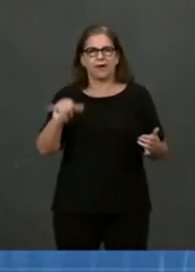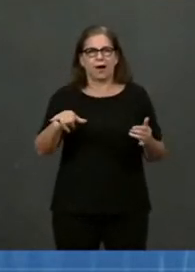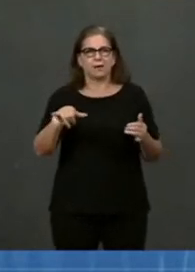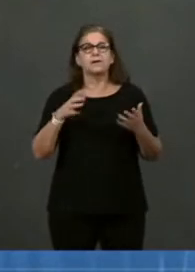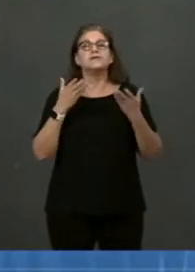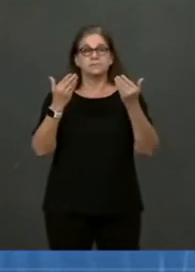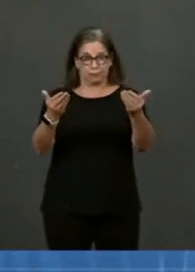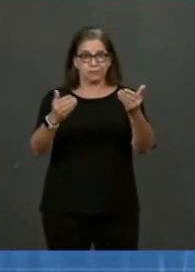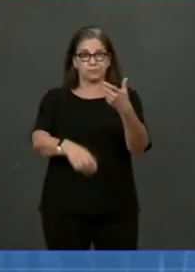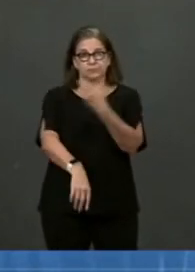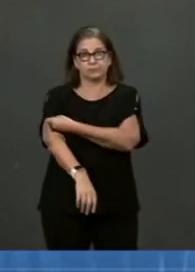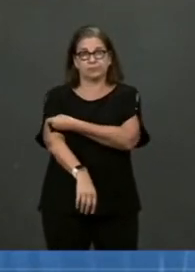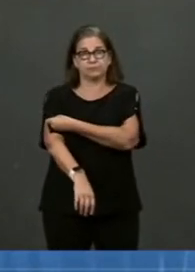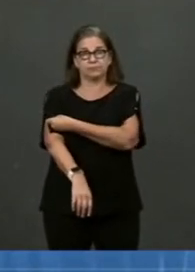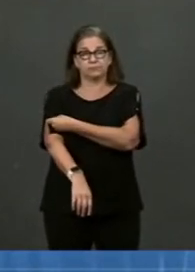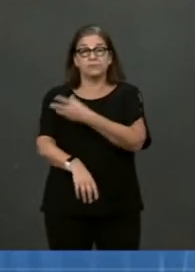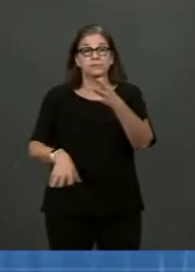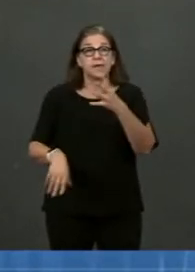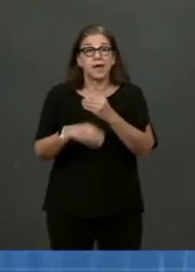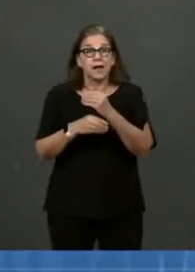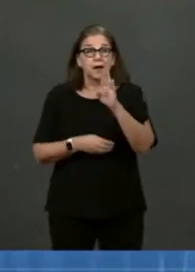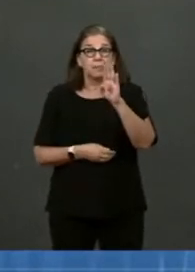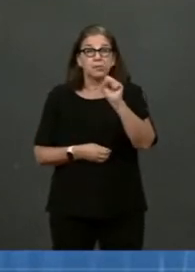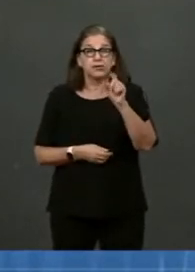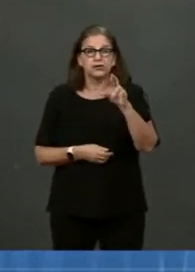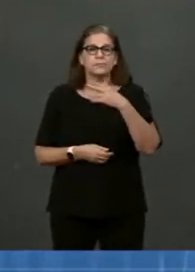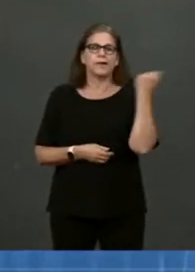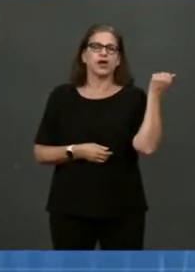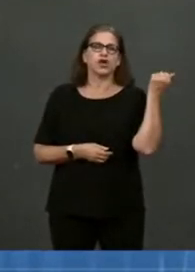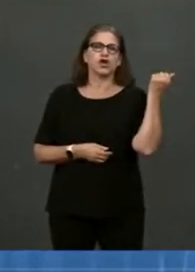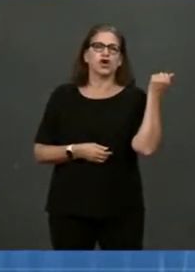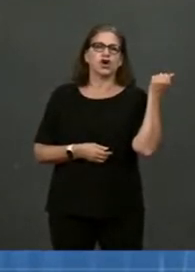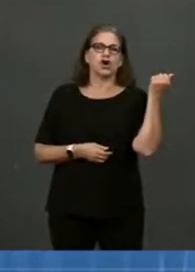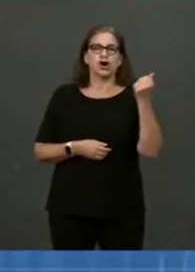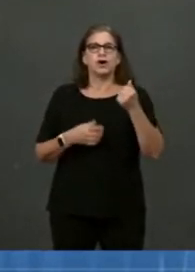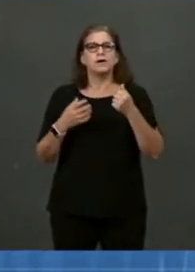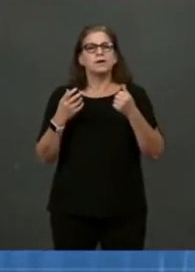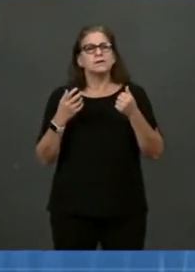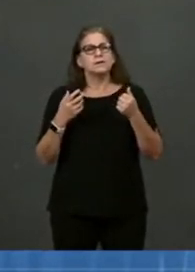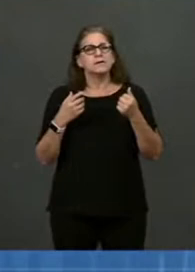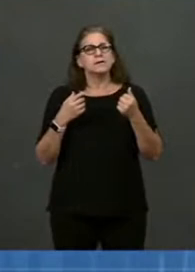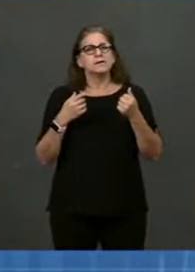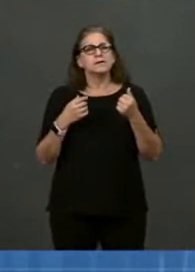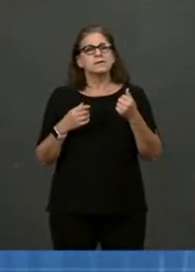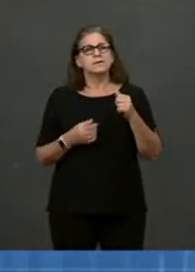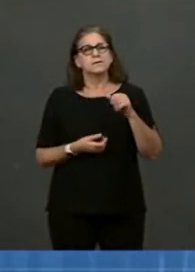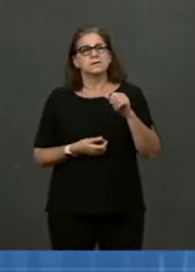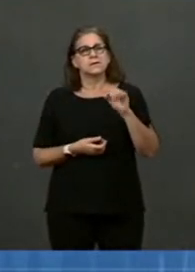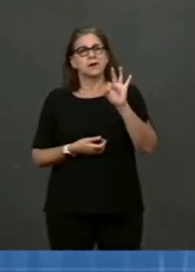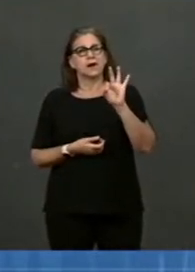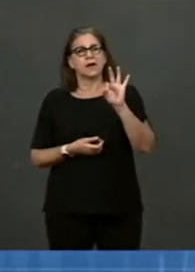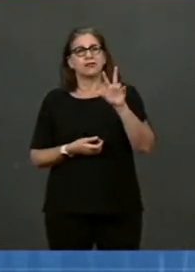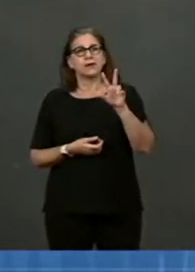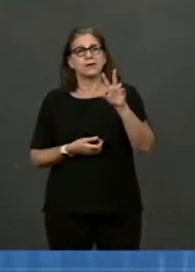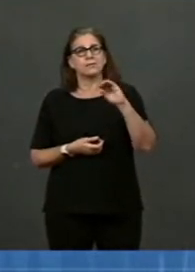our prevention strategies while we still have over 93% of our counties with high or moderate community